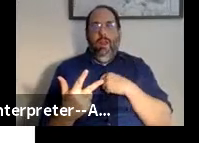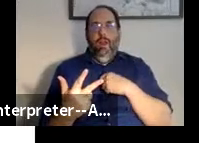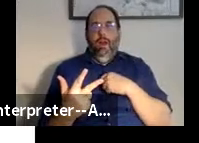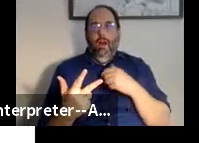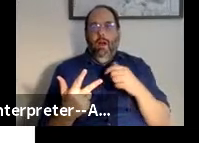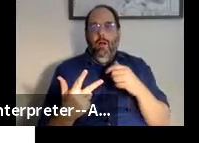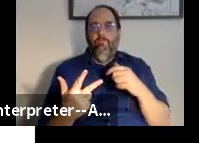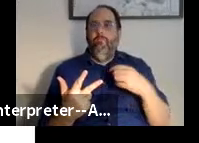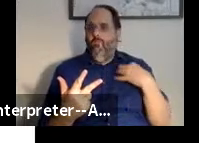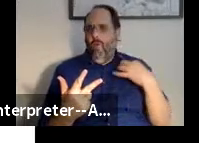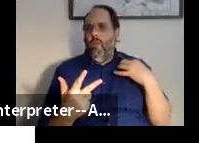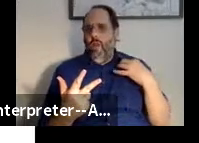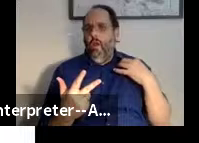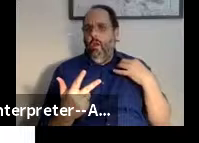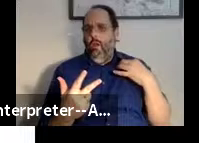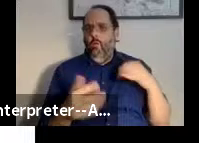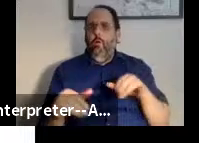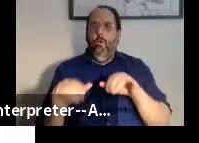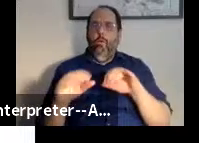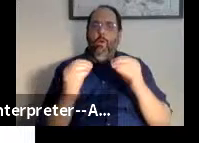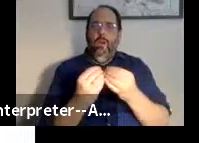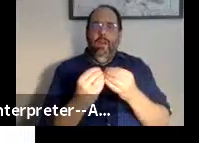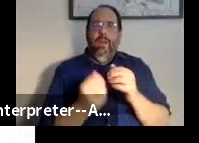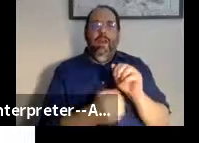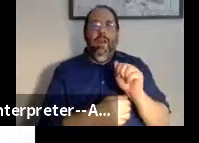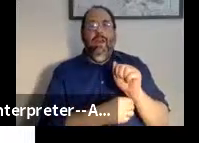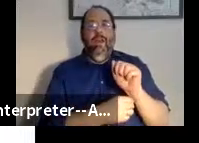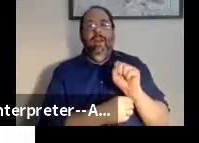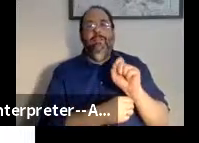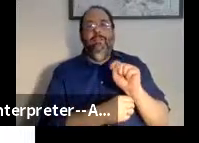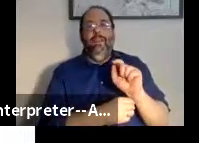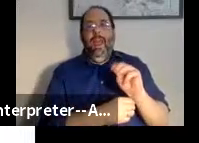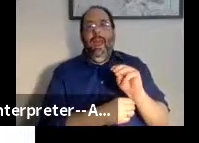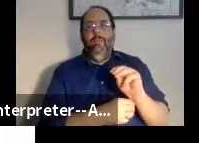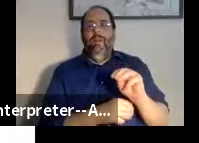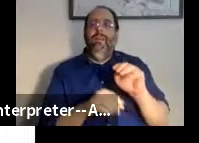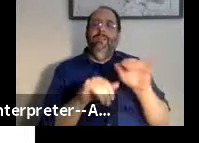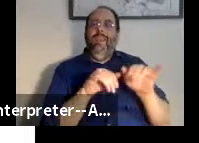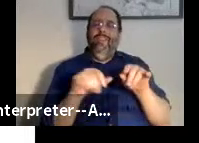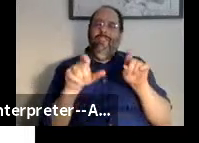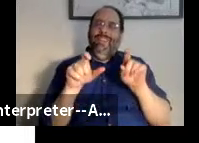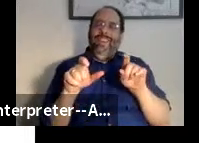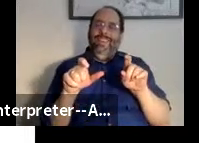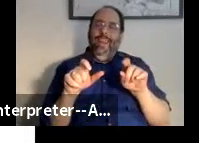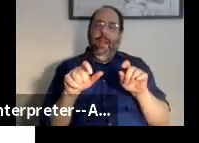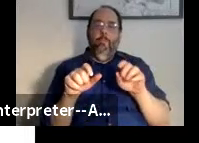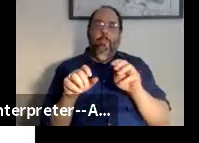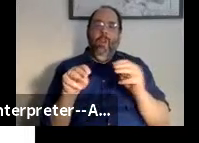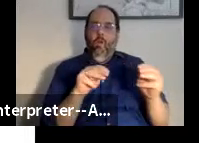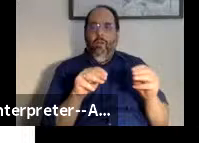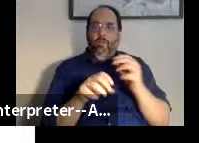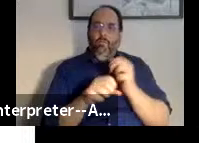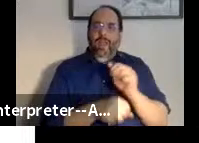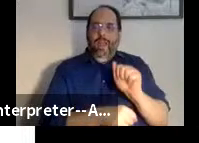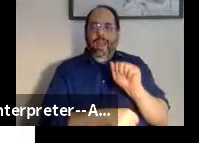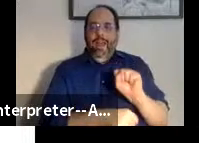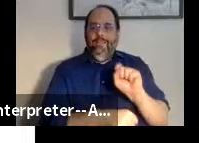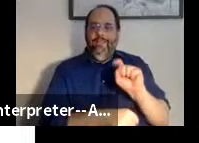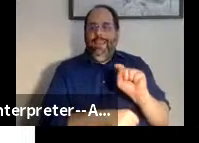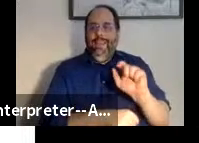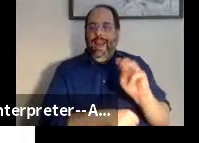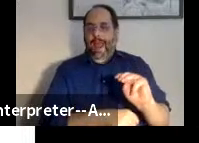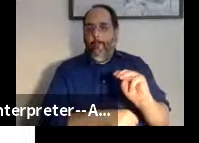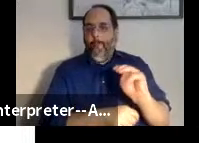a voluntary standard organization called the American Standard Testing Materials, or now ASTM International,